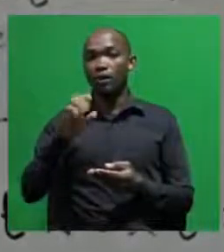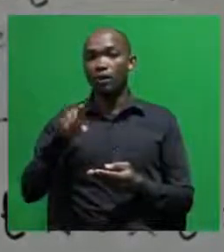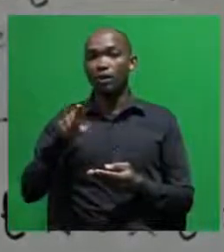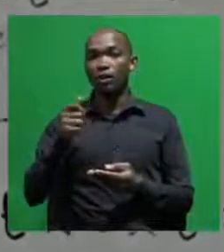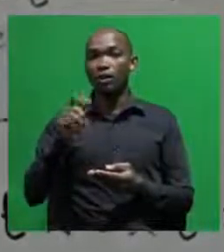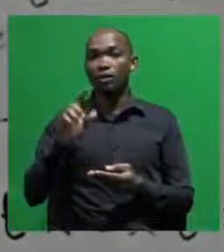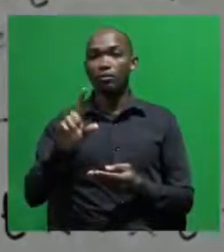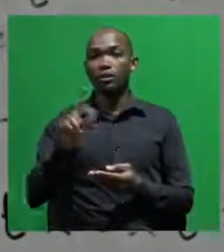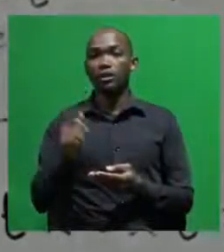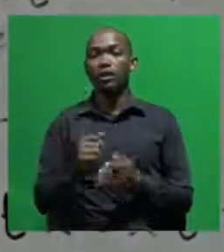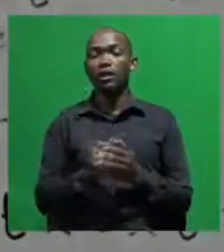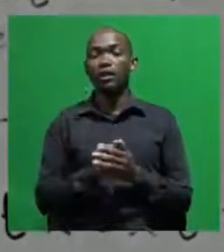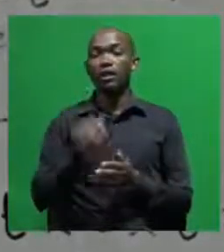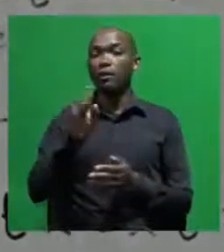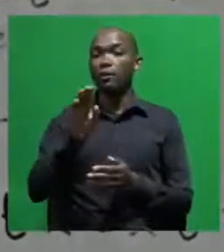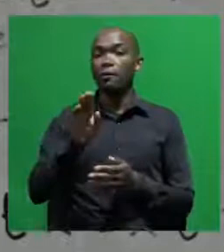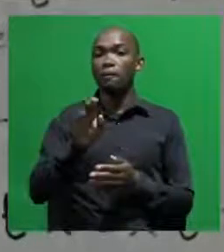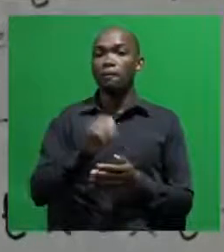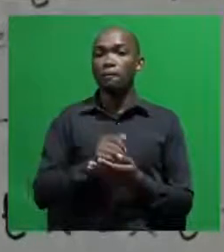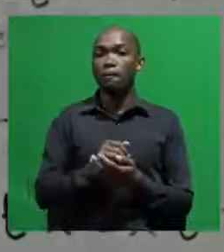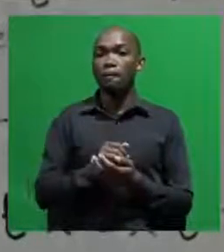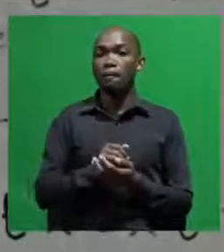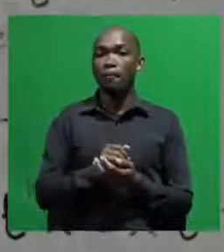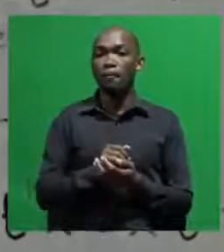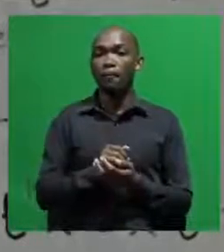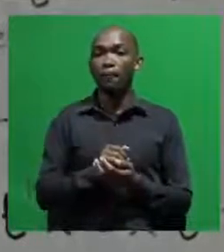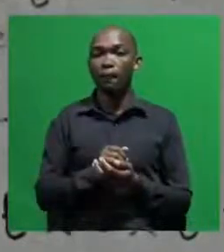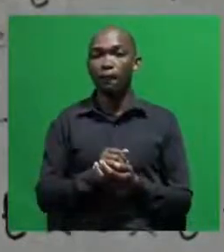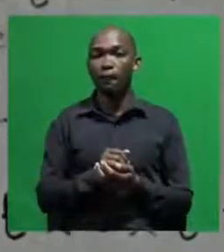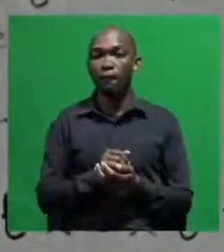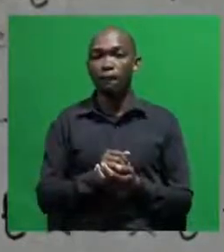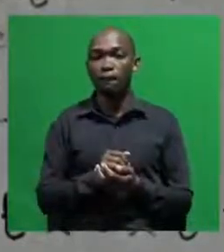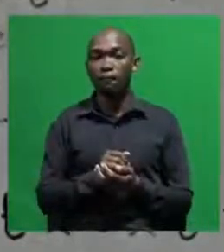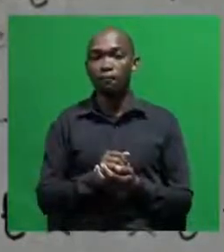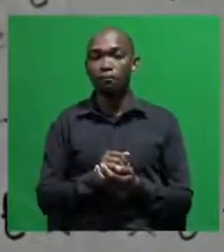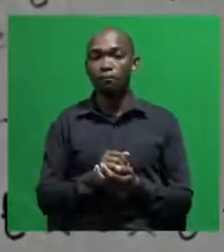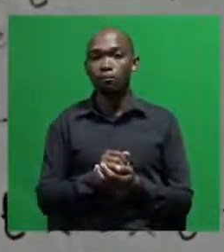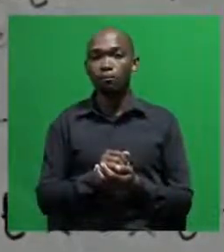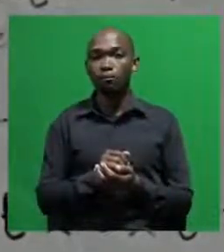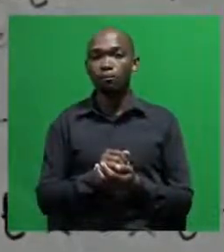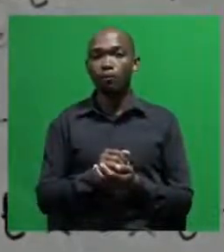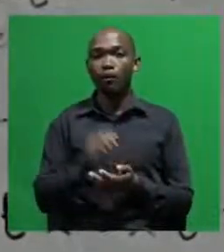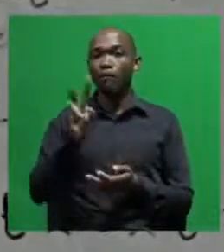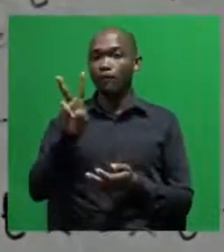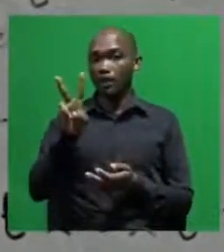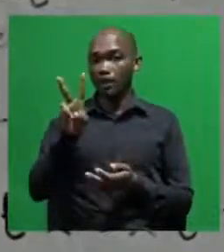which is given by capital V. Through that,